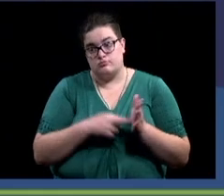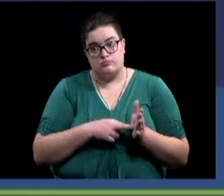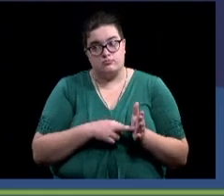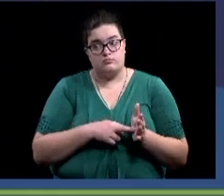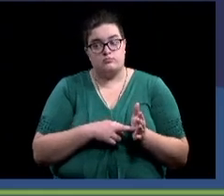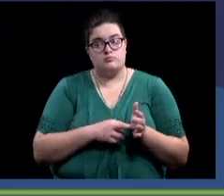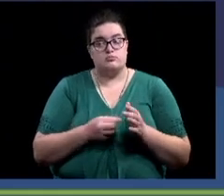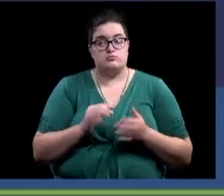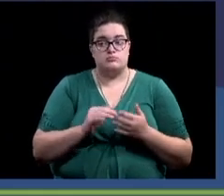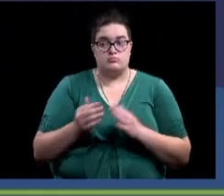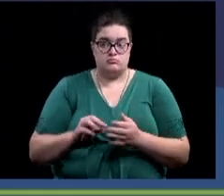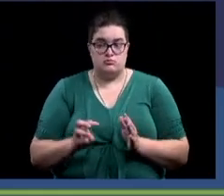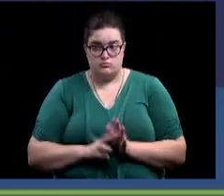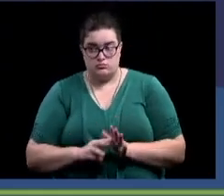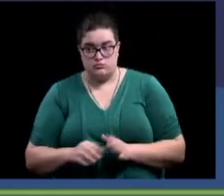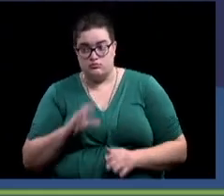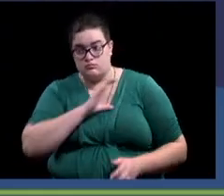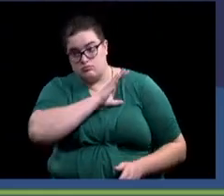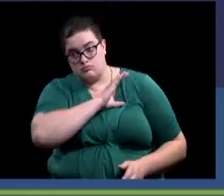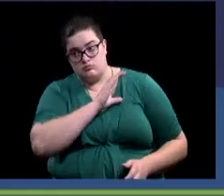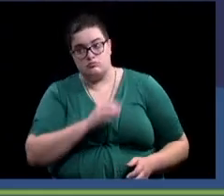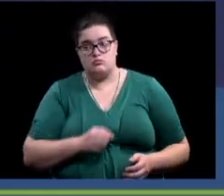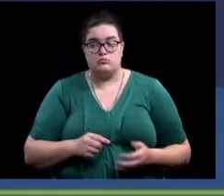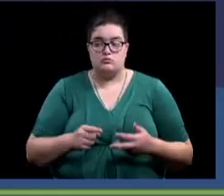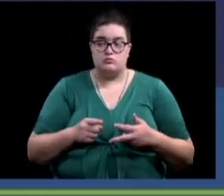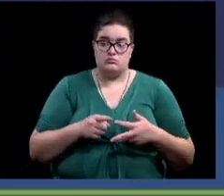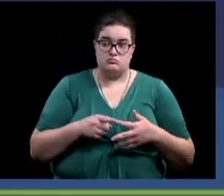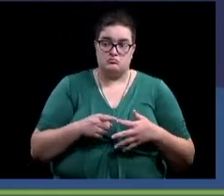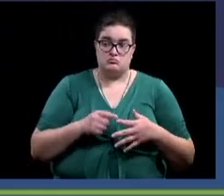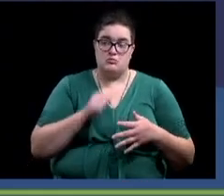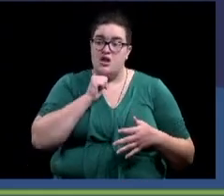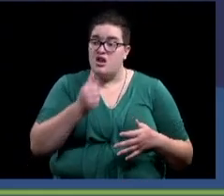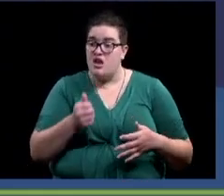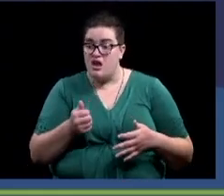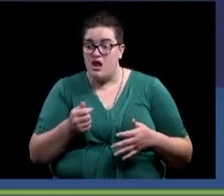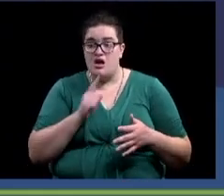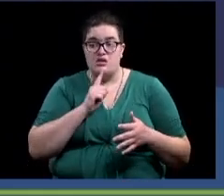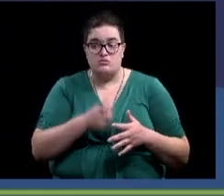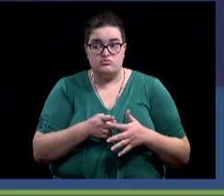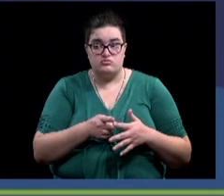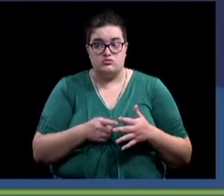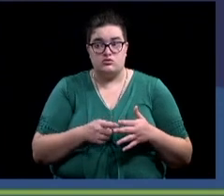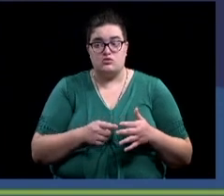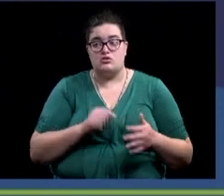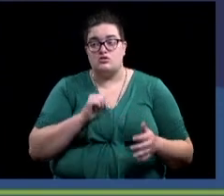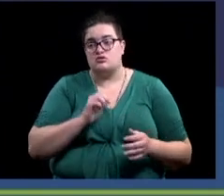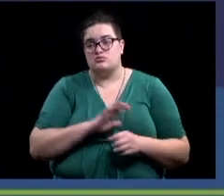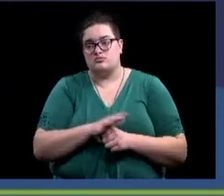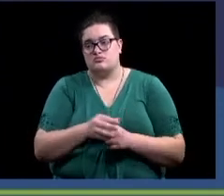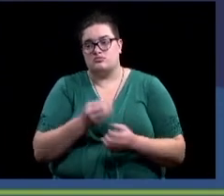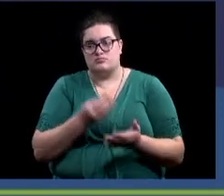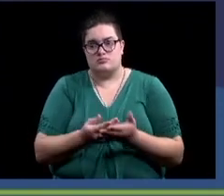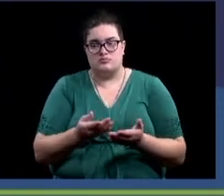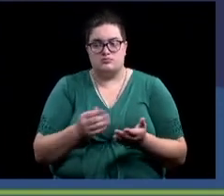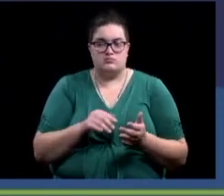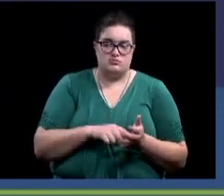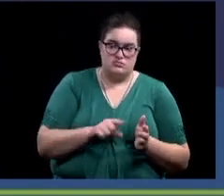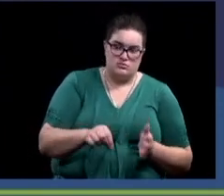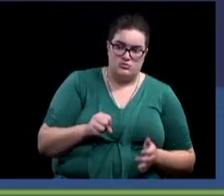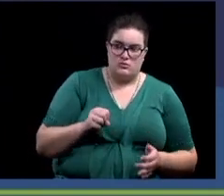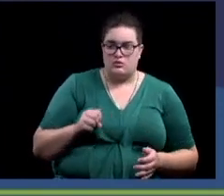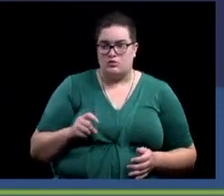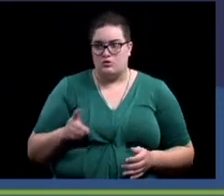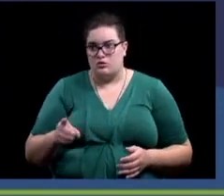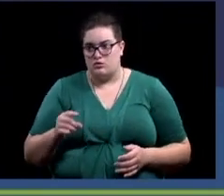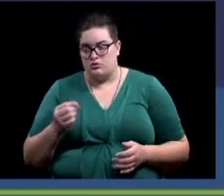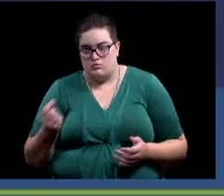not sustained, which means there is insufficient evidence to prove or disprove the allegation. It could be unfounded, which means that